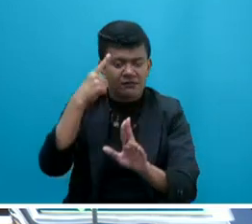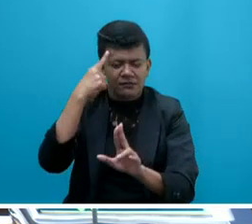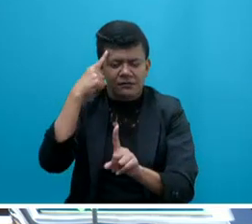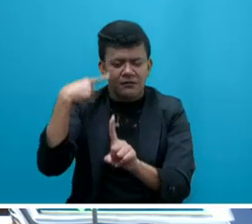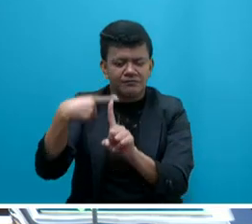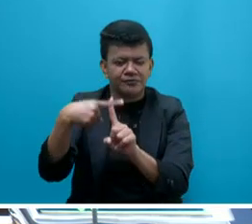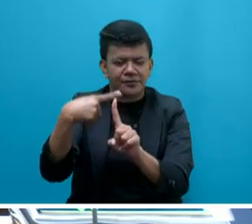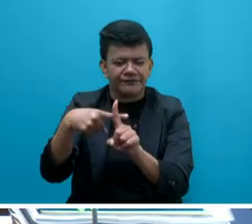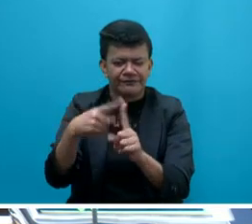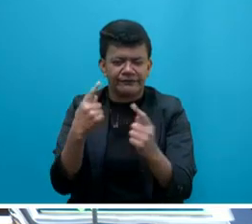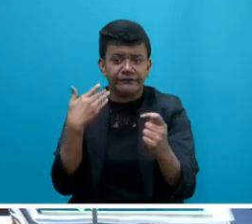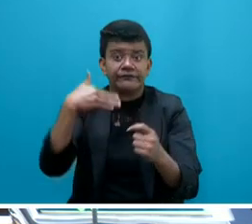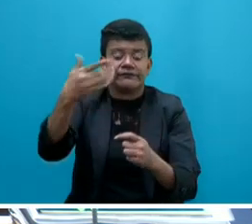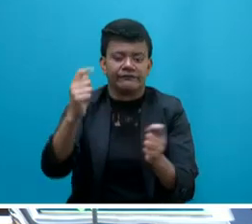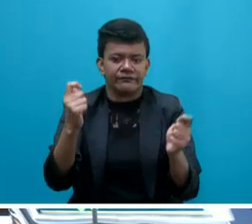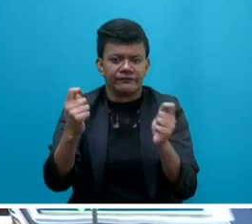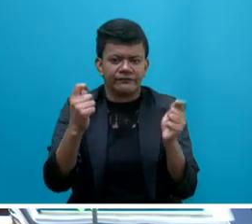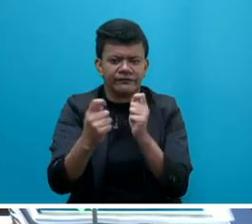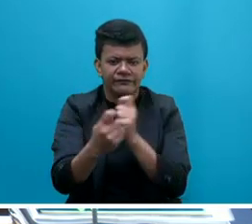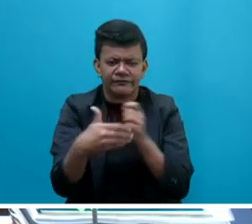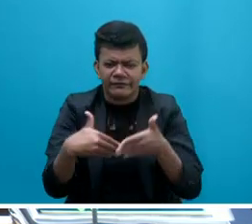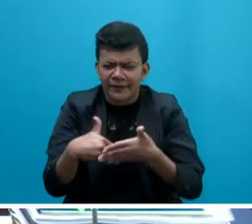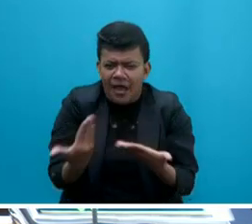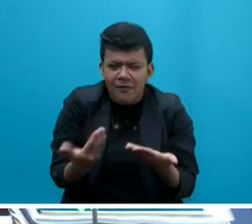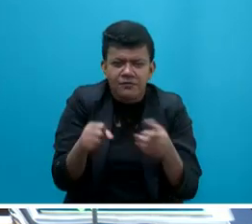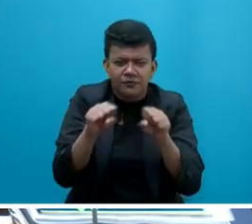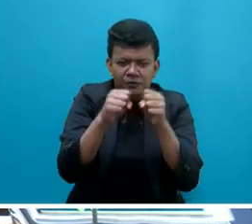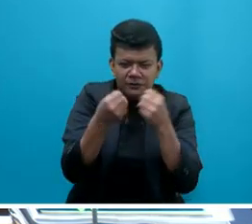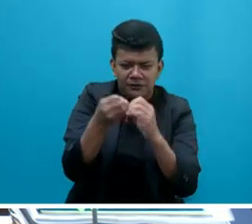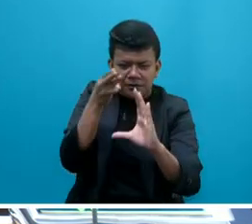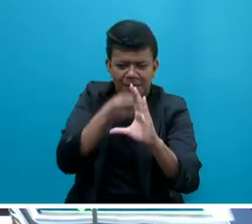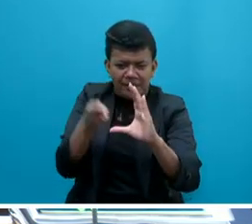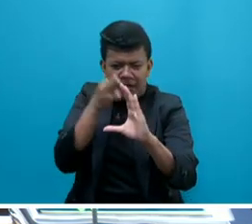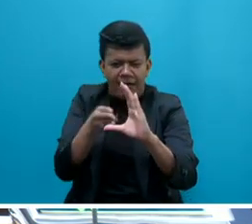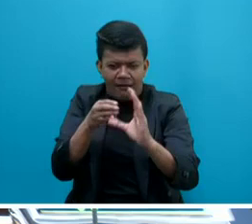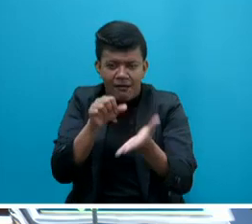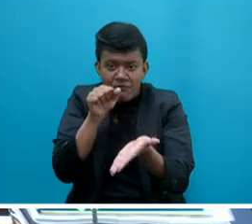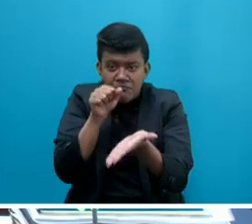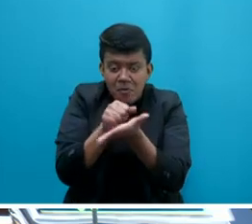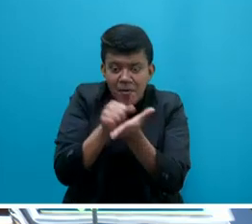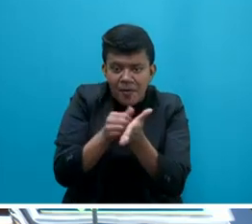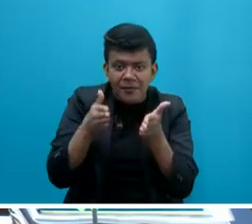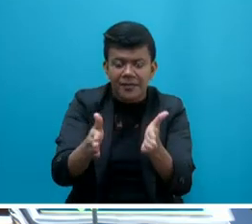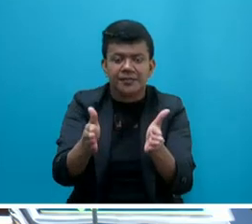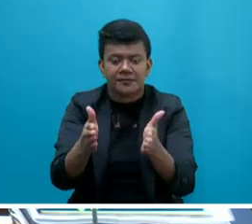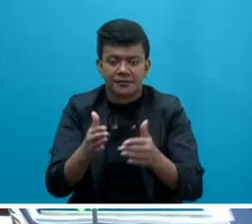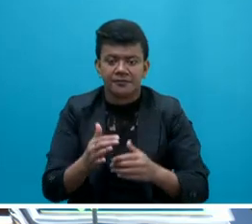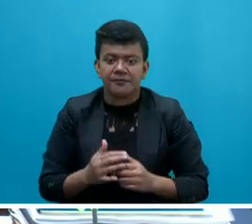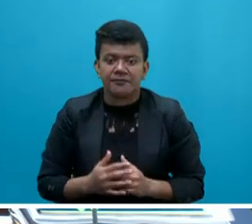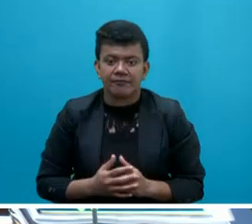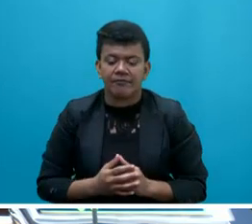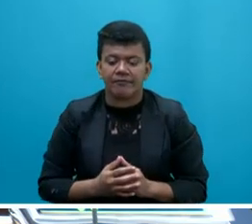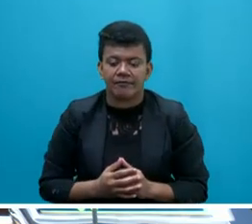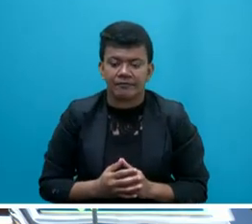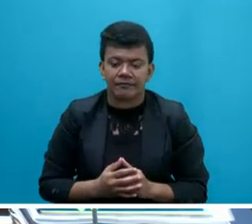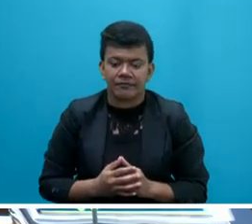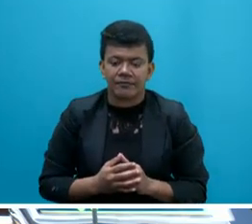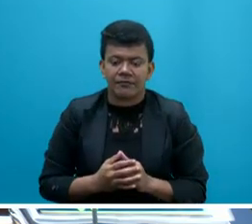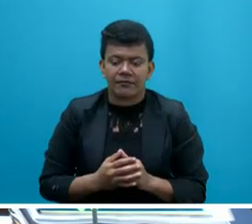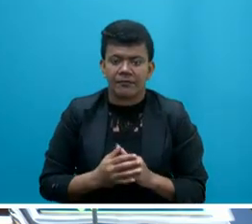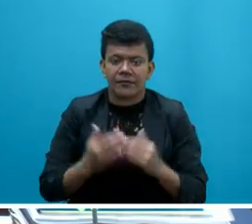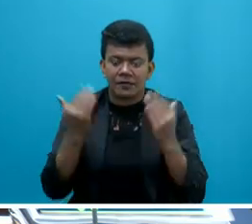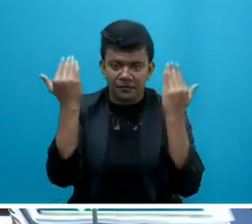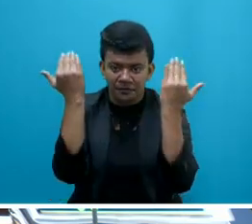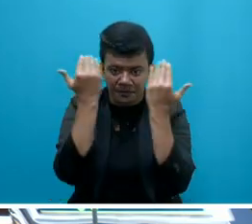social media is being used by certain elements of society. Mr. Speaker, sir, the recent attacks